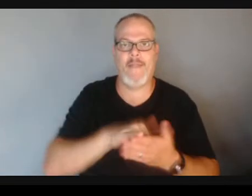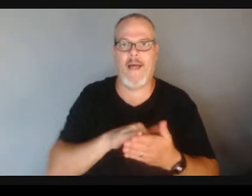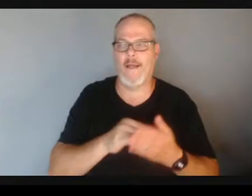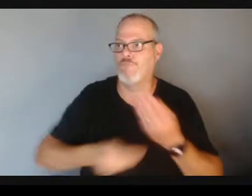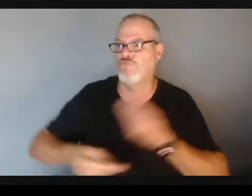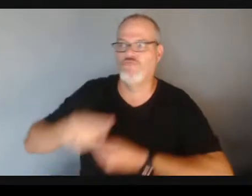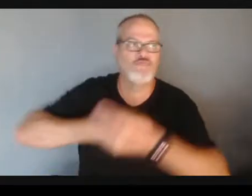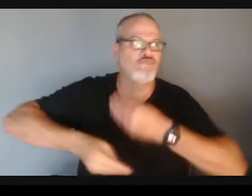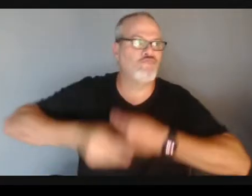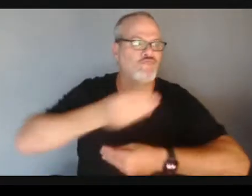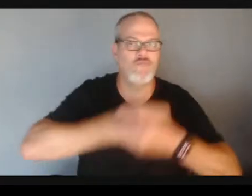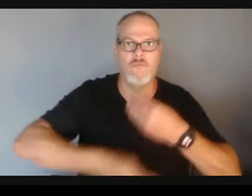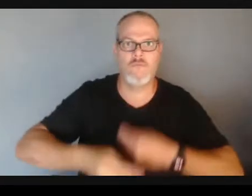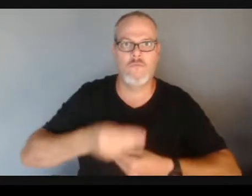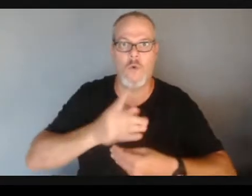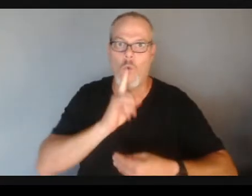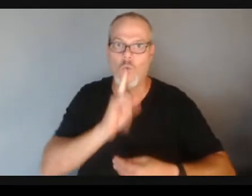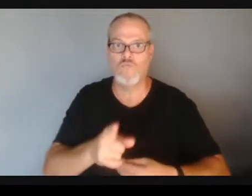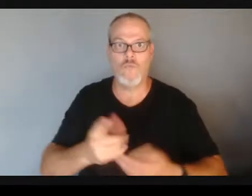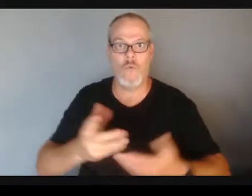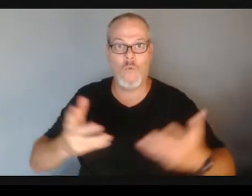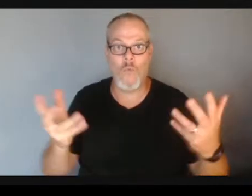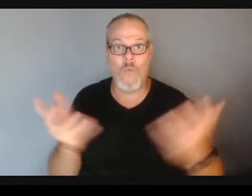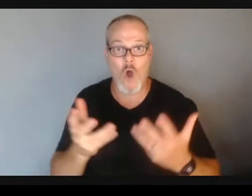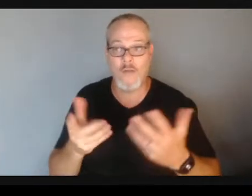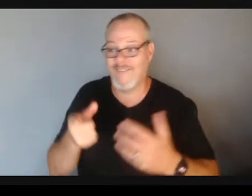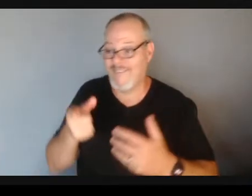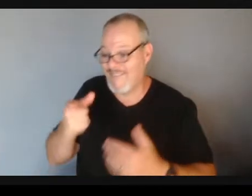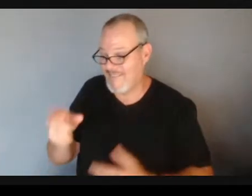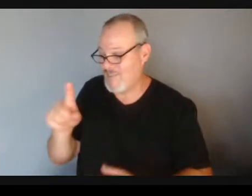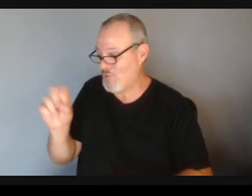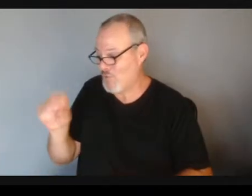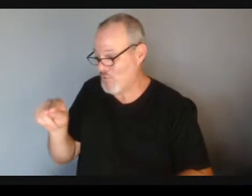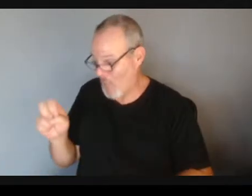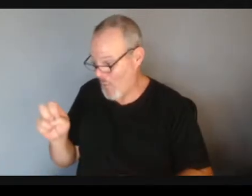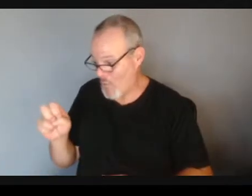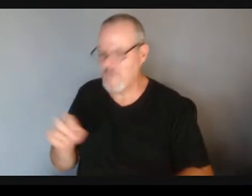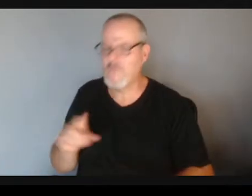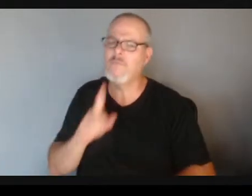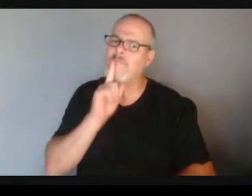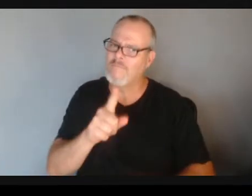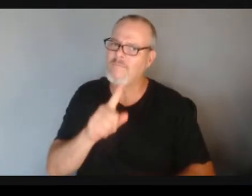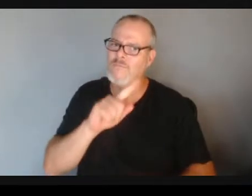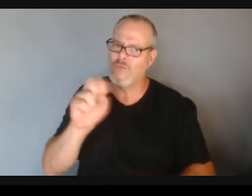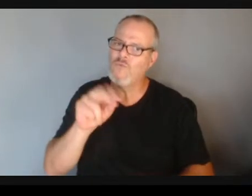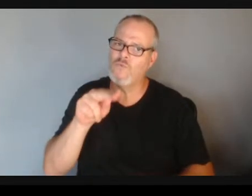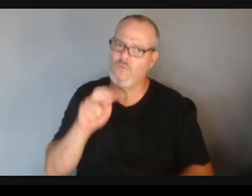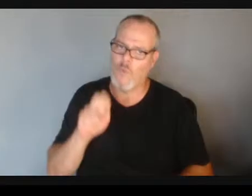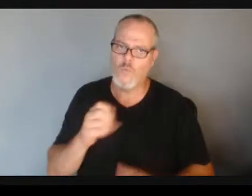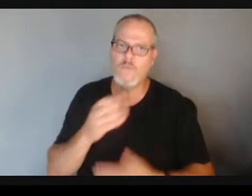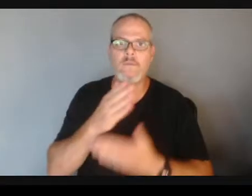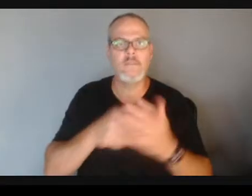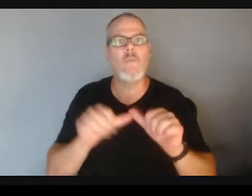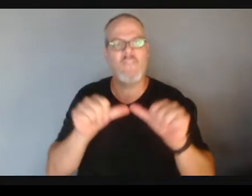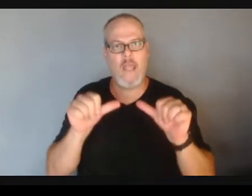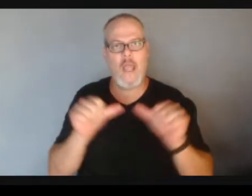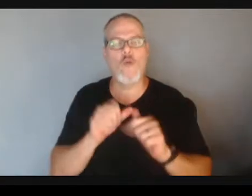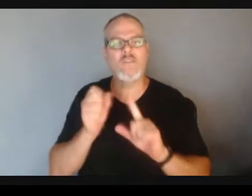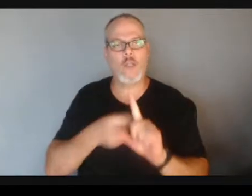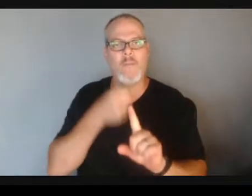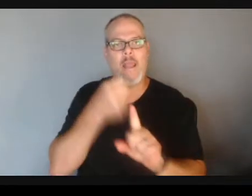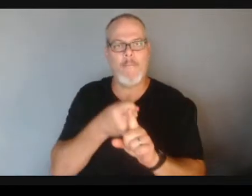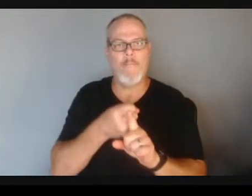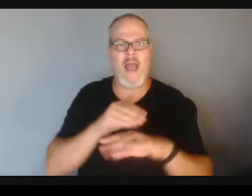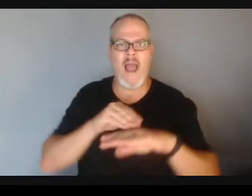is, the tsunami zones, and those tsunami zones representing the areas that could be impacted by even a very